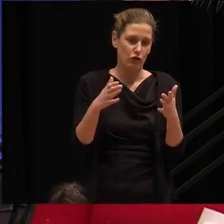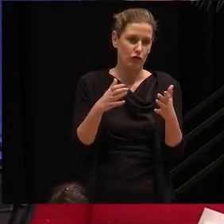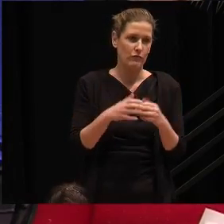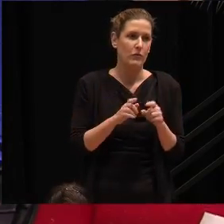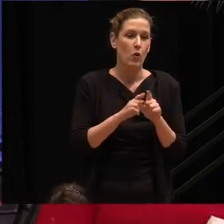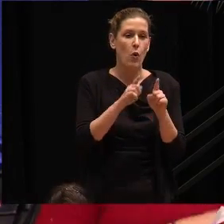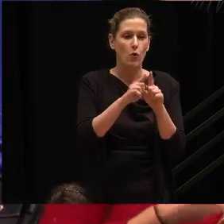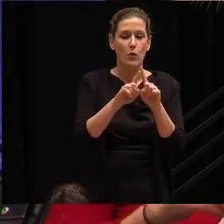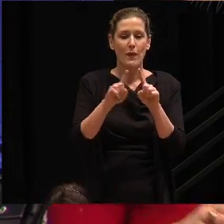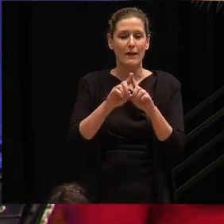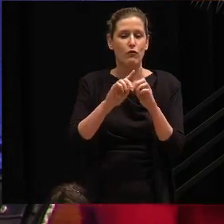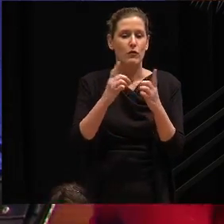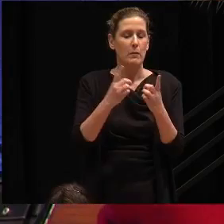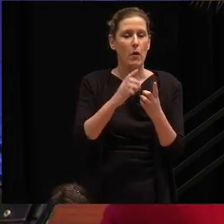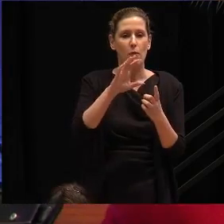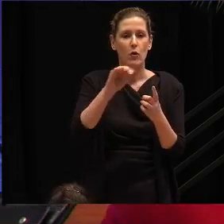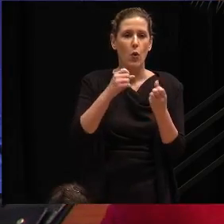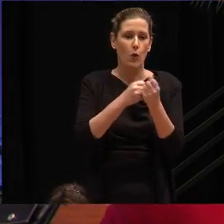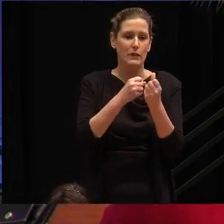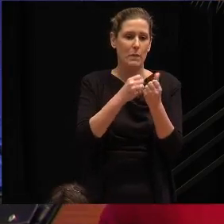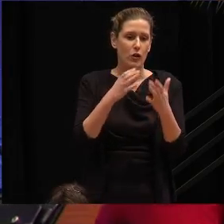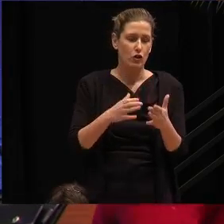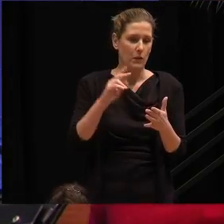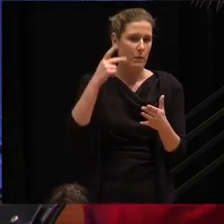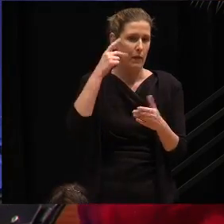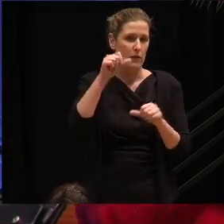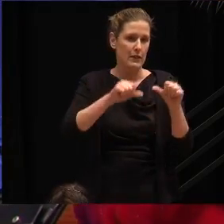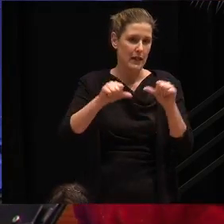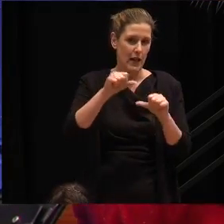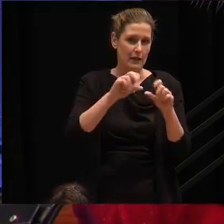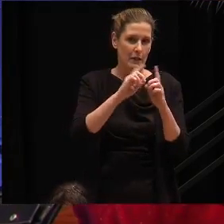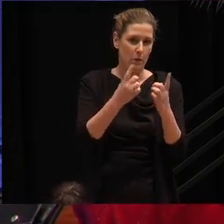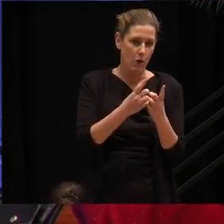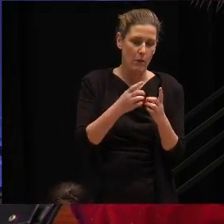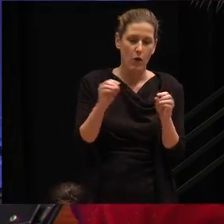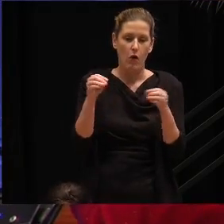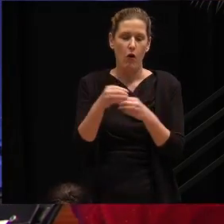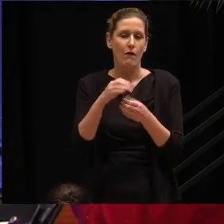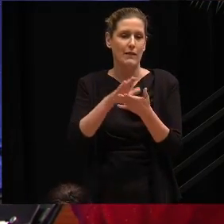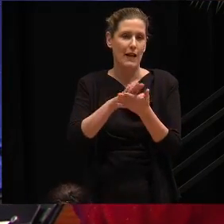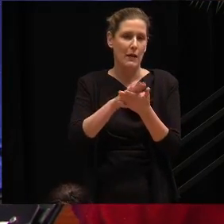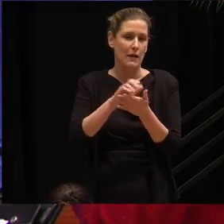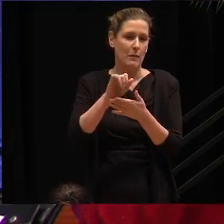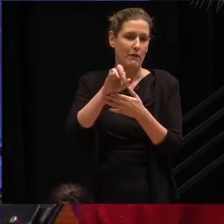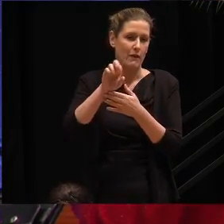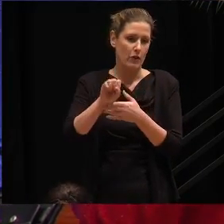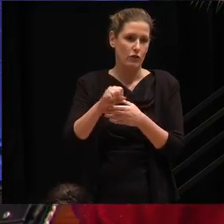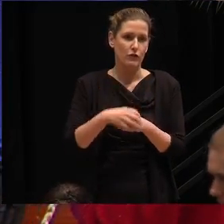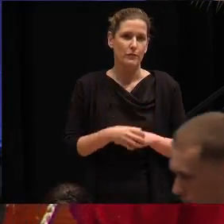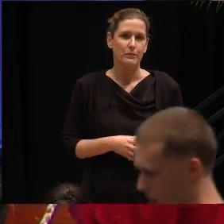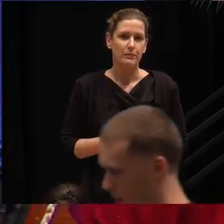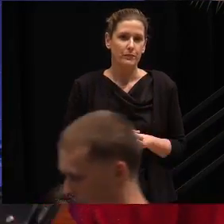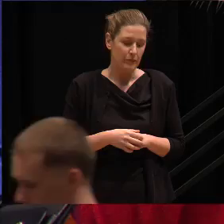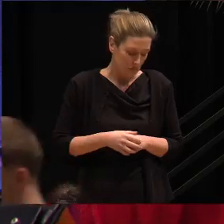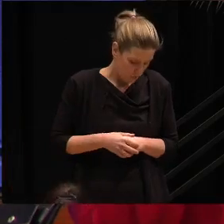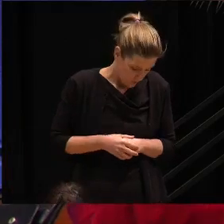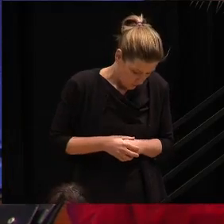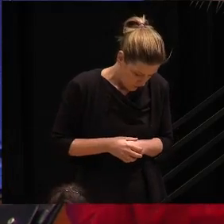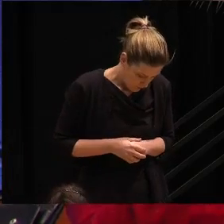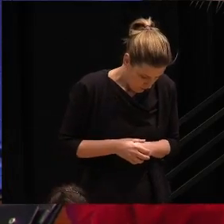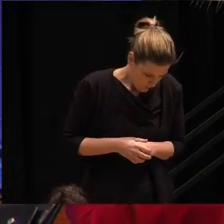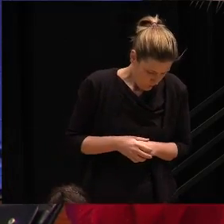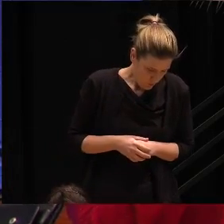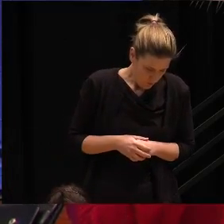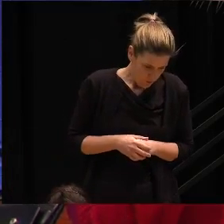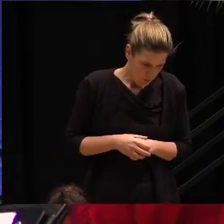that helped us co-sponsor this event, our political science department and our Office of Academic Affairs. At this